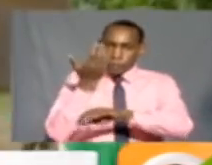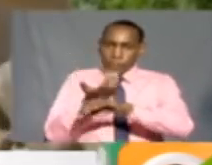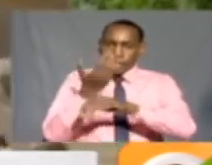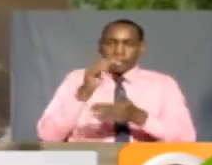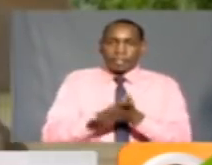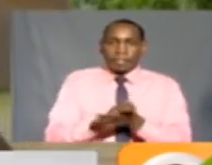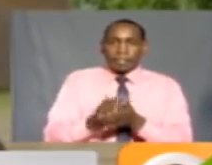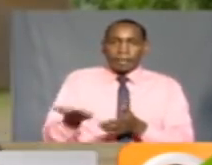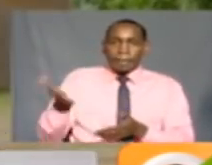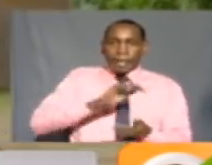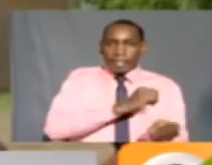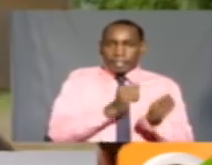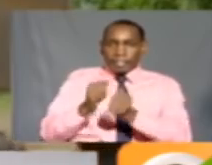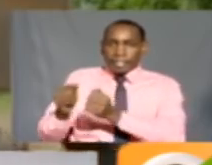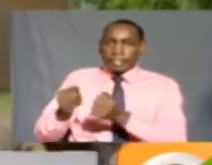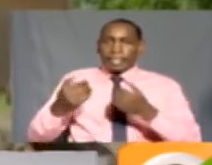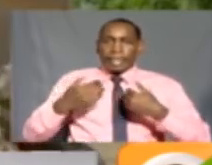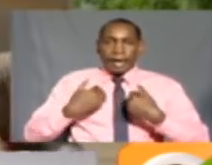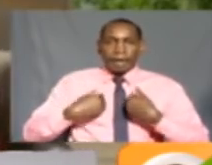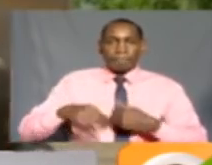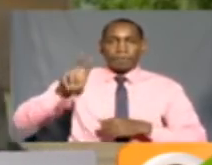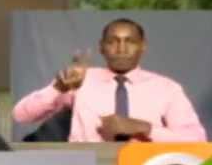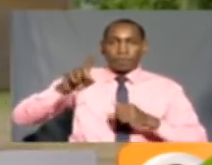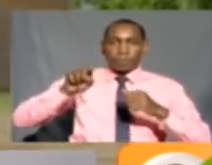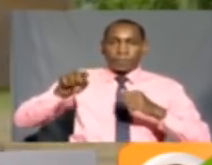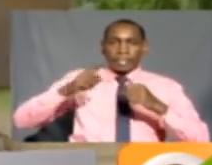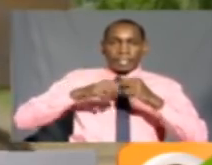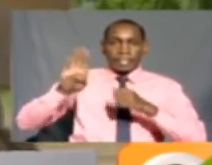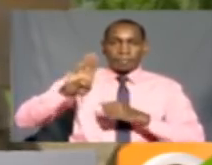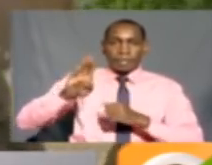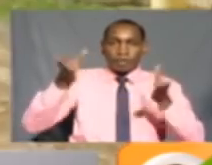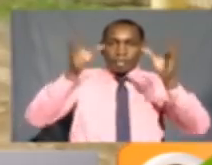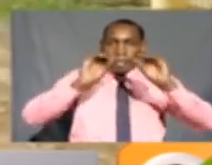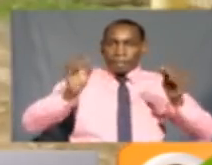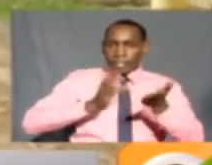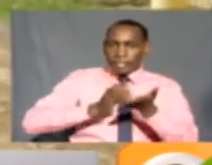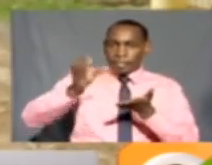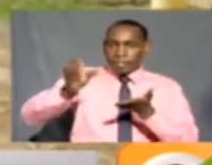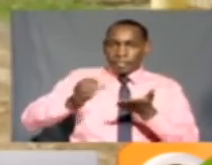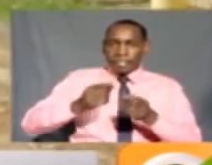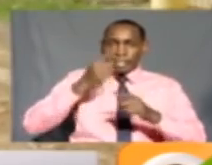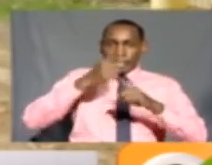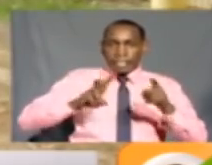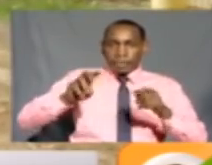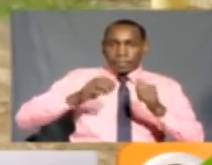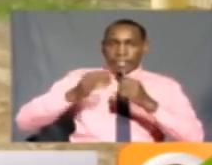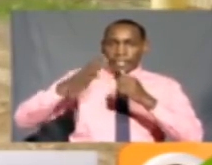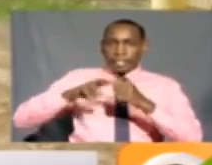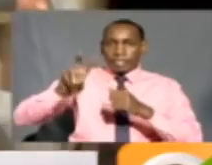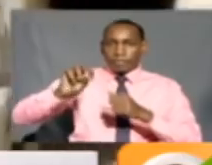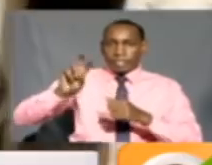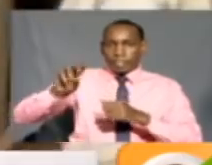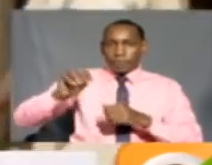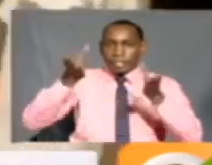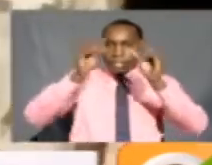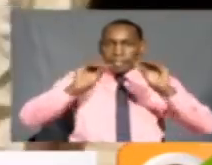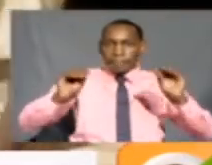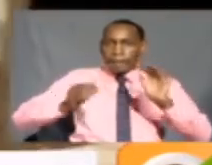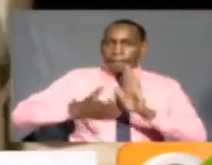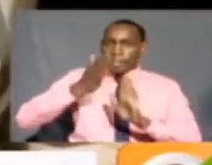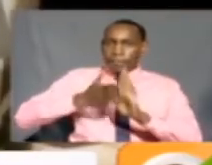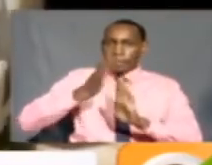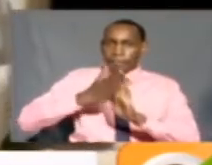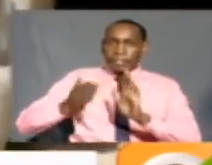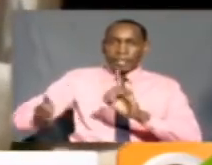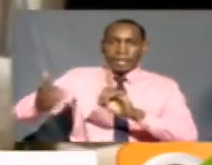revival strategy will receive a 2.6 billion shilling budgetary allocation in the 2019-2020 budget to fast-track the